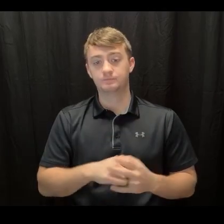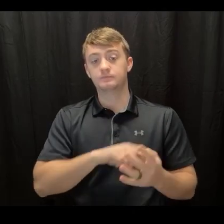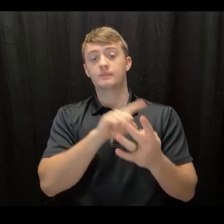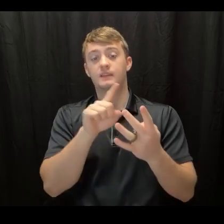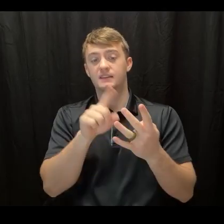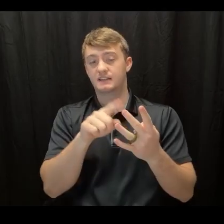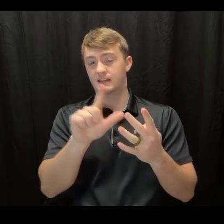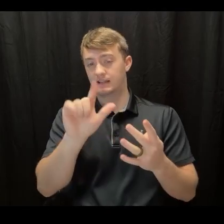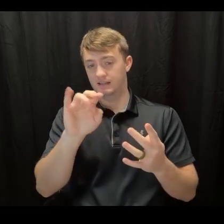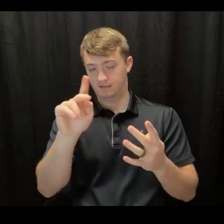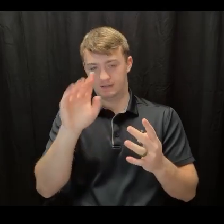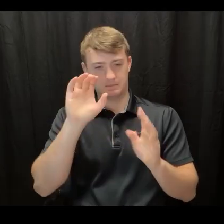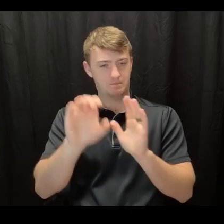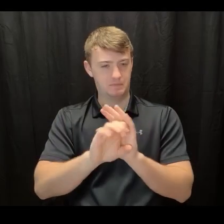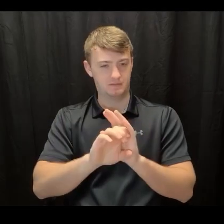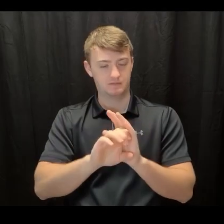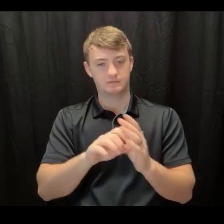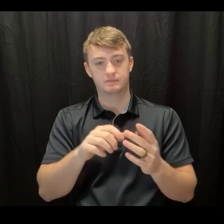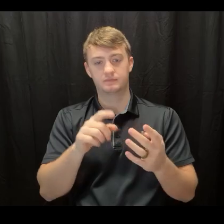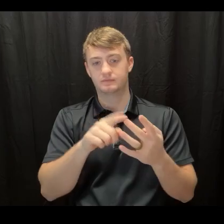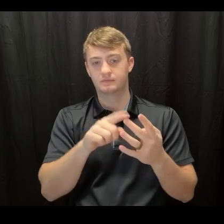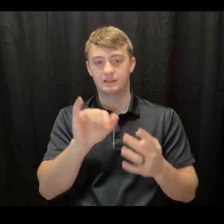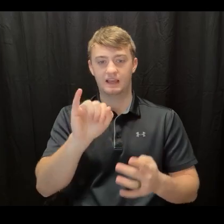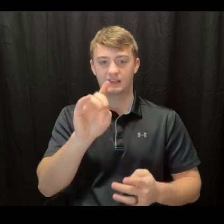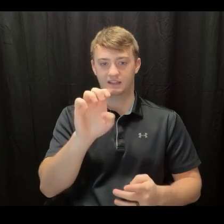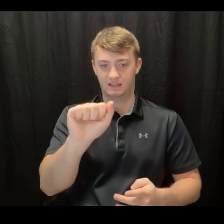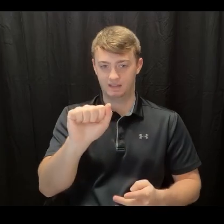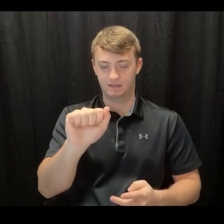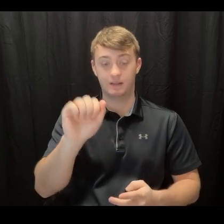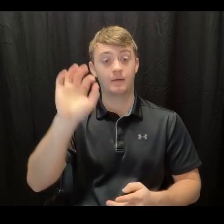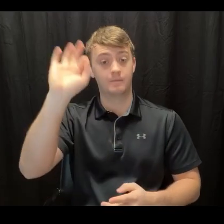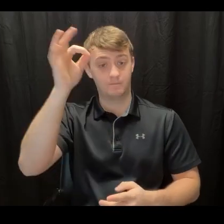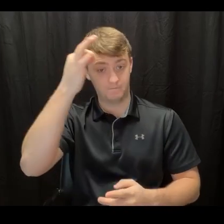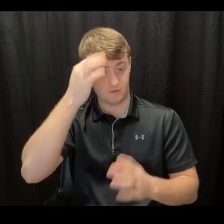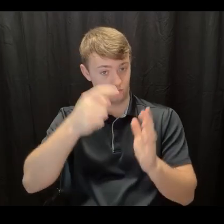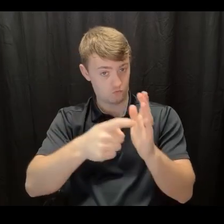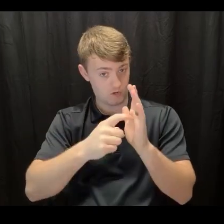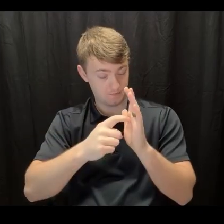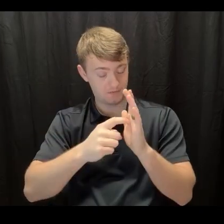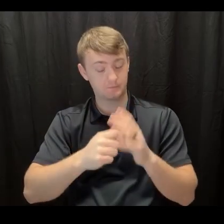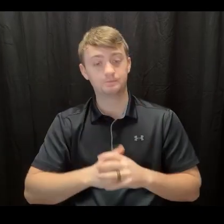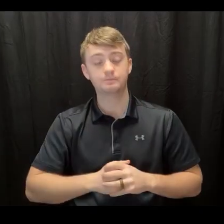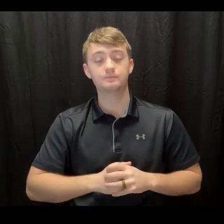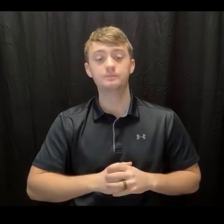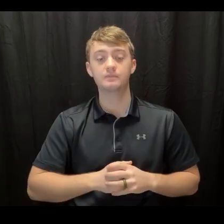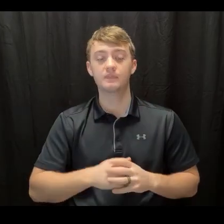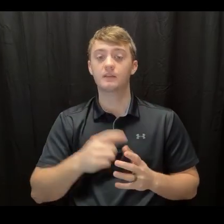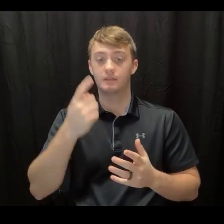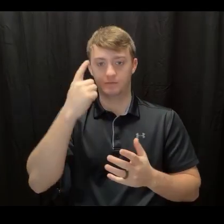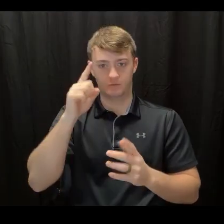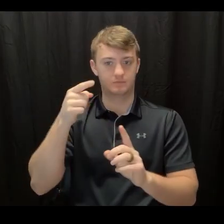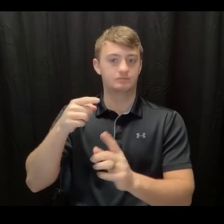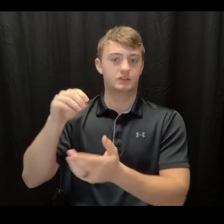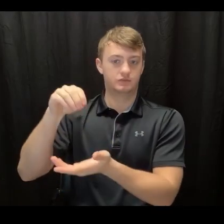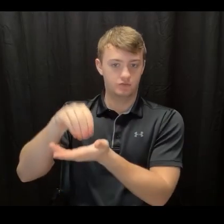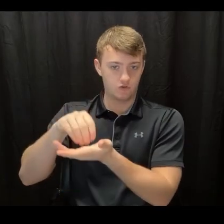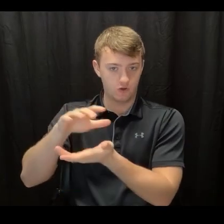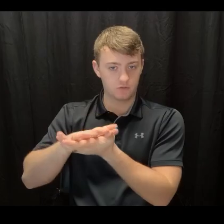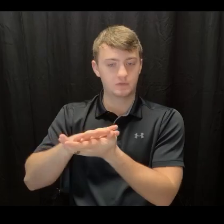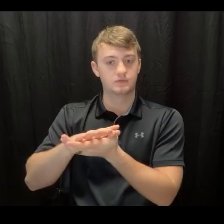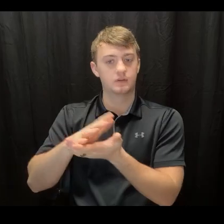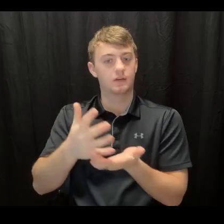The second link and picture is the IDEA, the federal requirement to